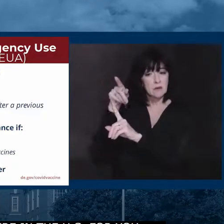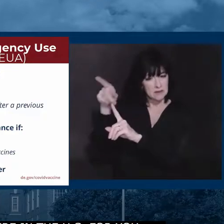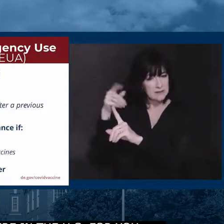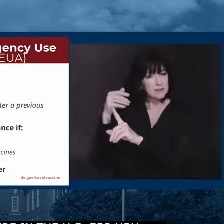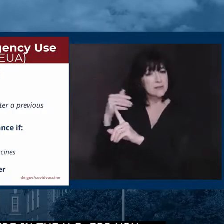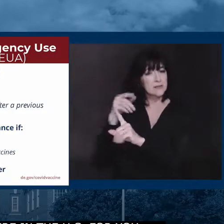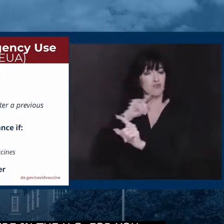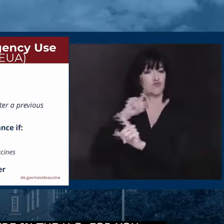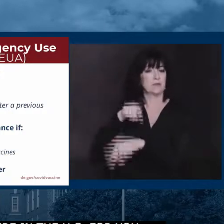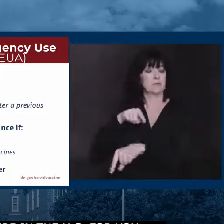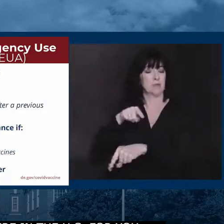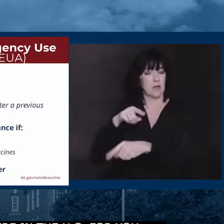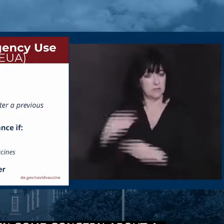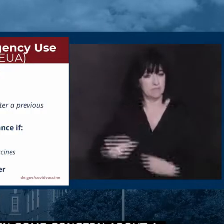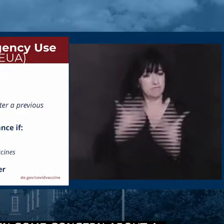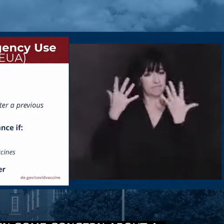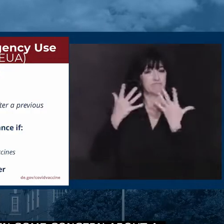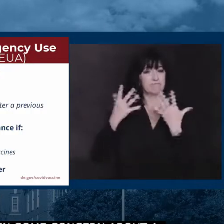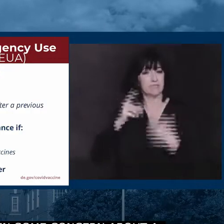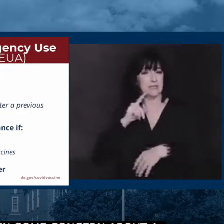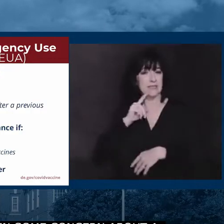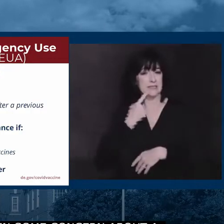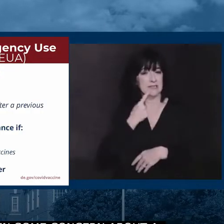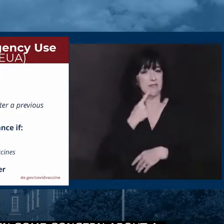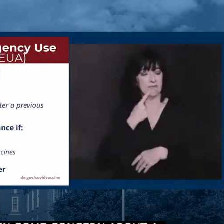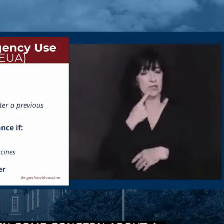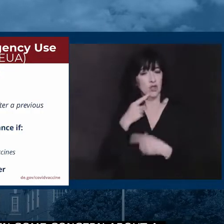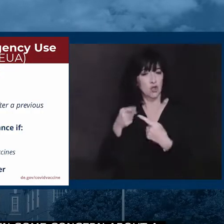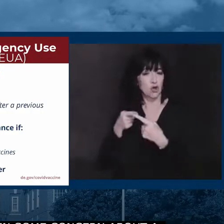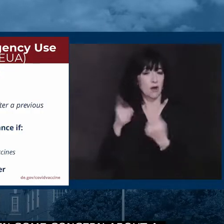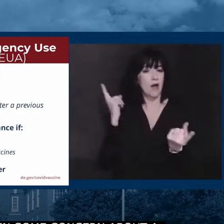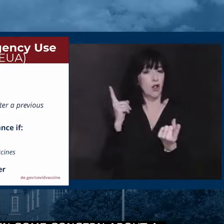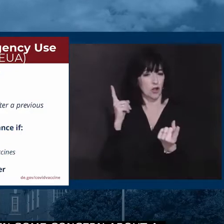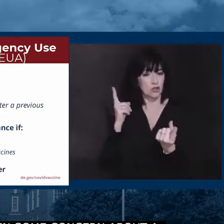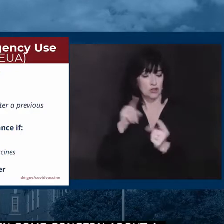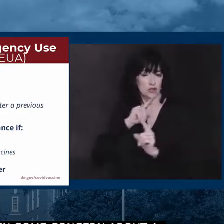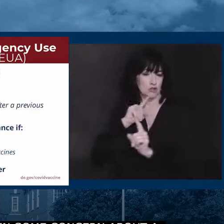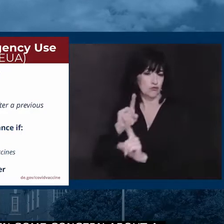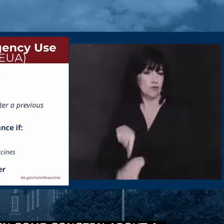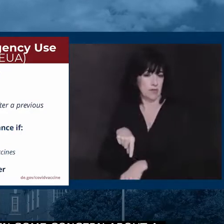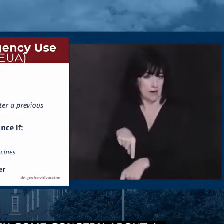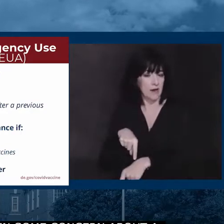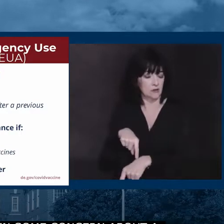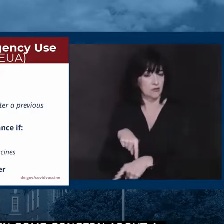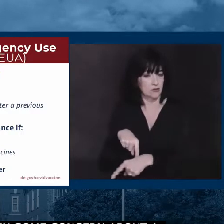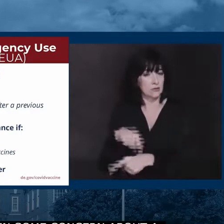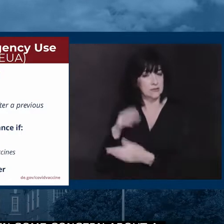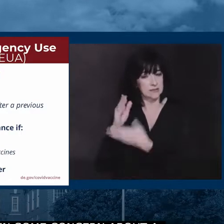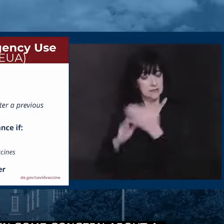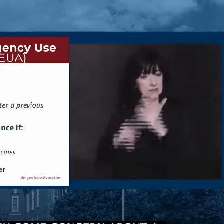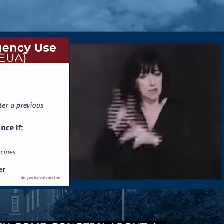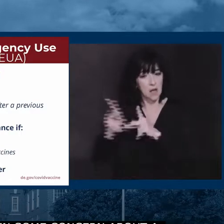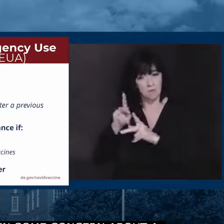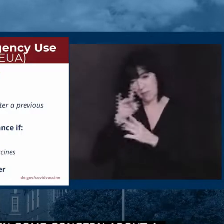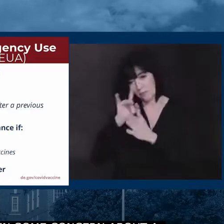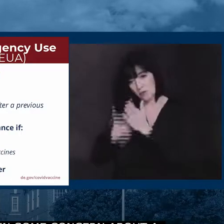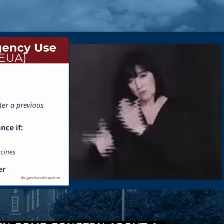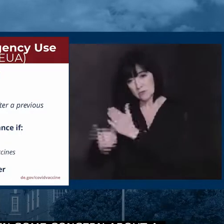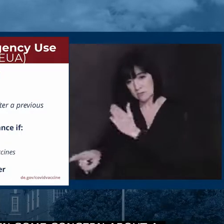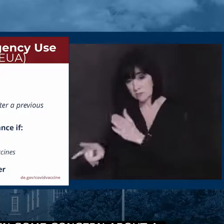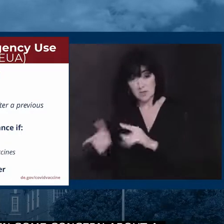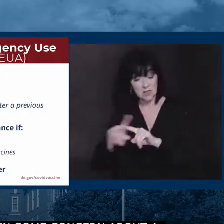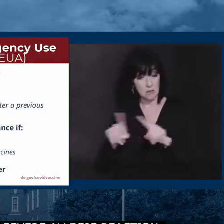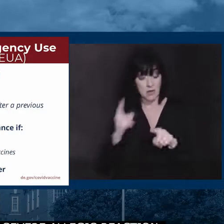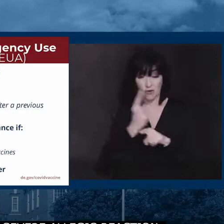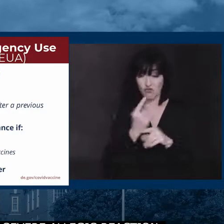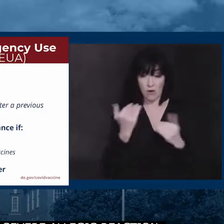to the vaccine. It's something that folks are looking into very closely. Right now, though, allergic reactions